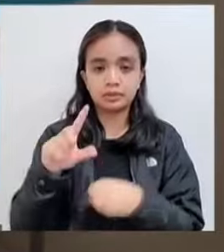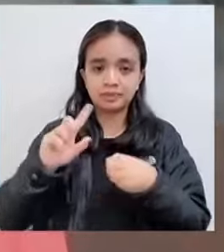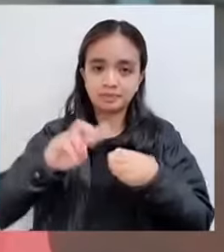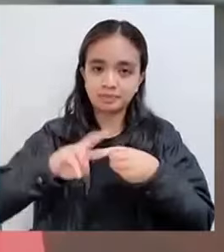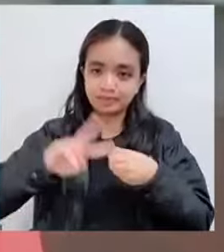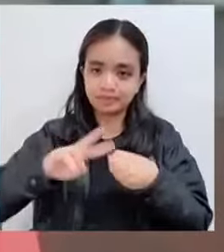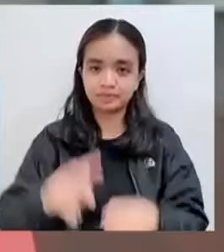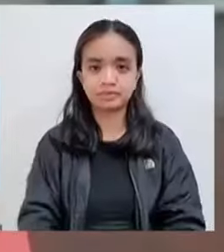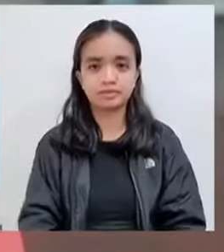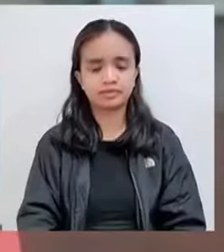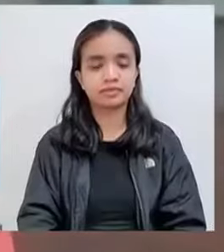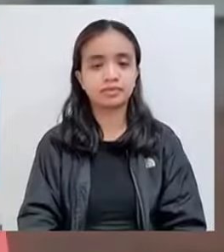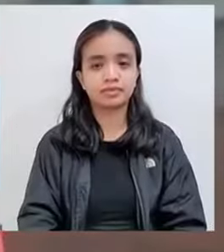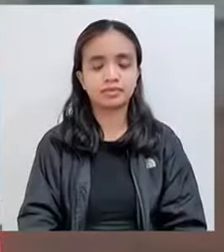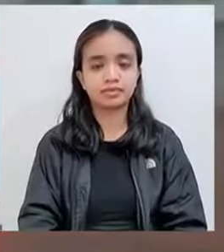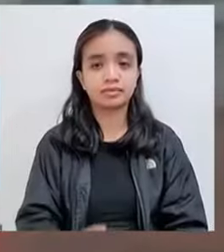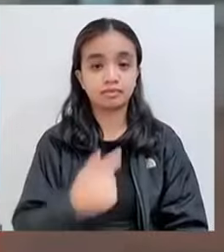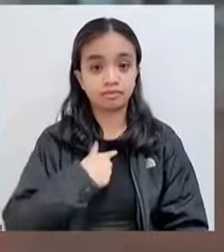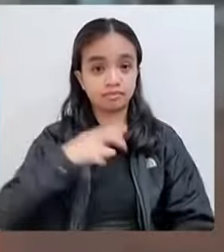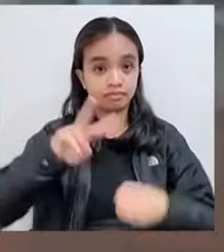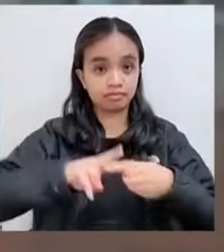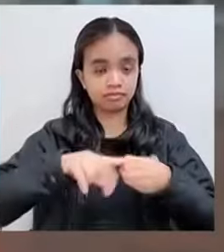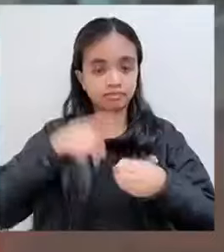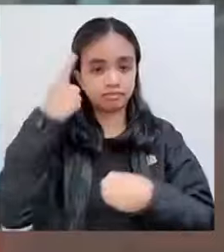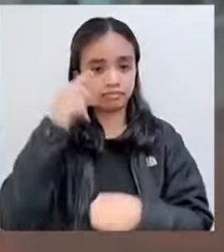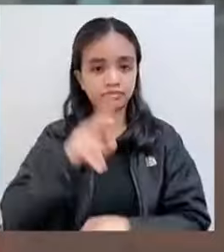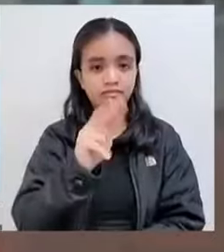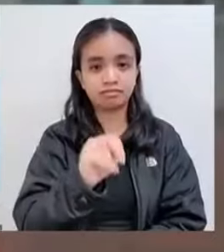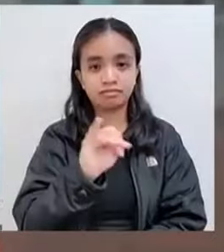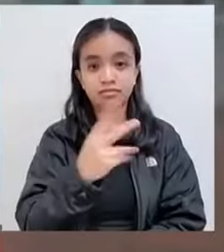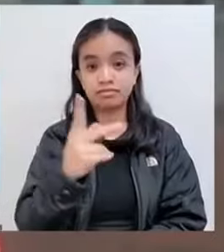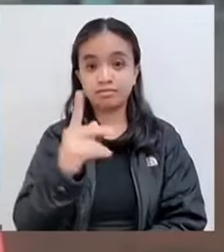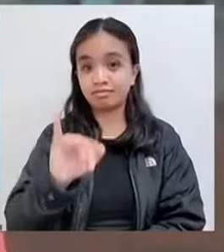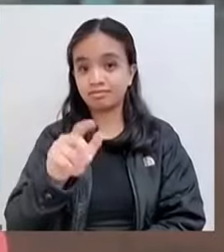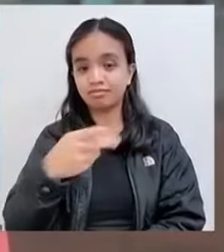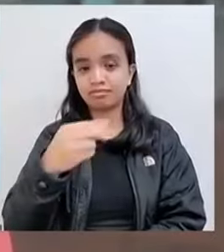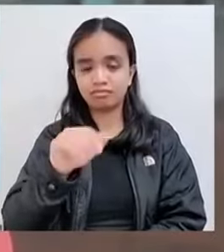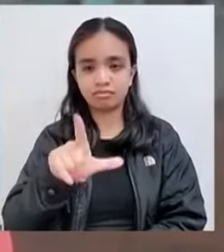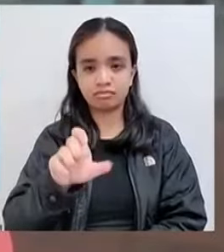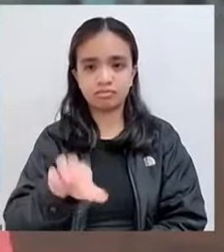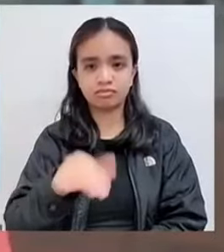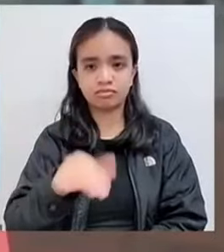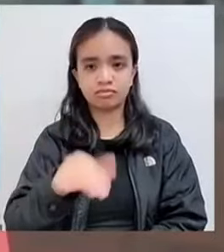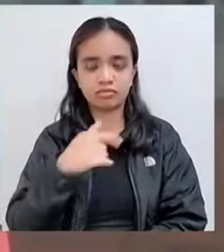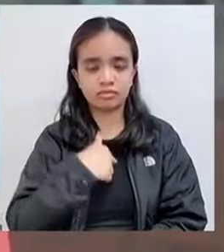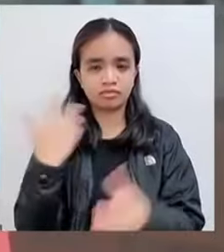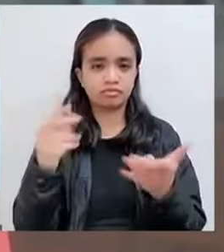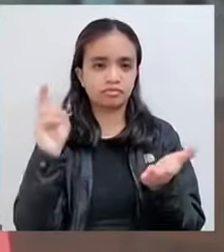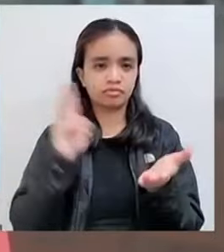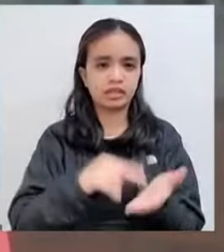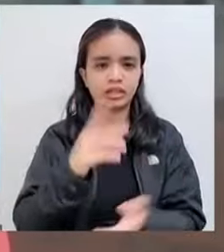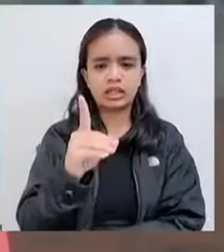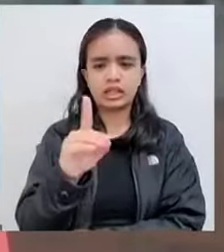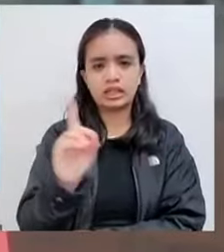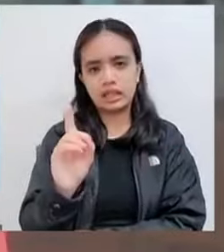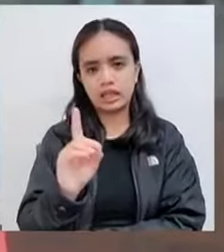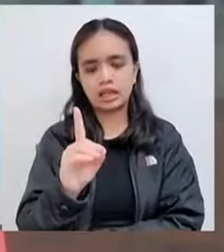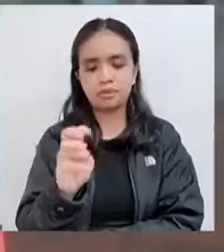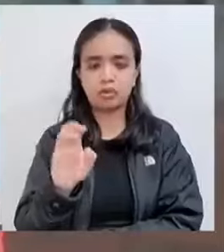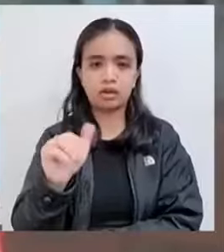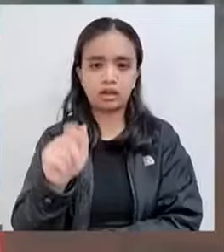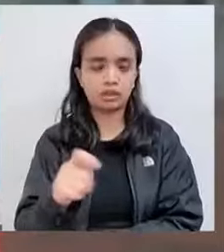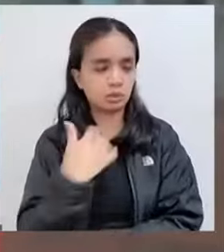I voted for Nikki Haley. I'm a registered Democrat. So that's interesting. Can you tell us what